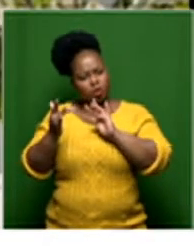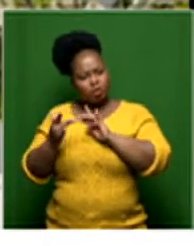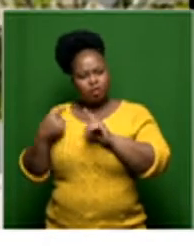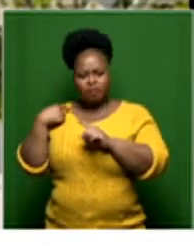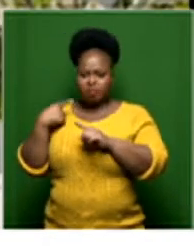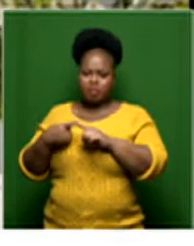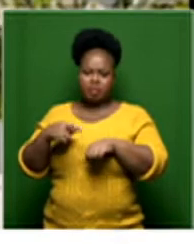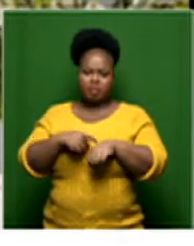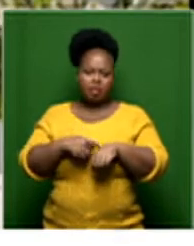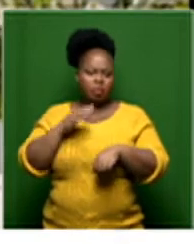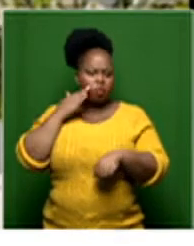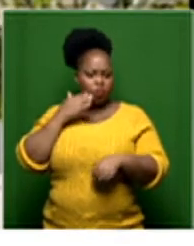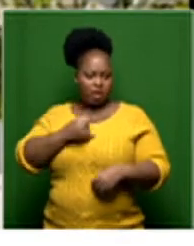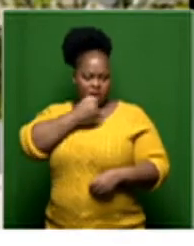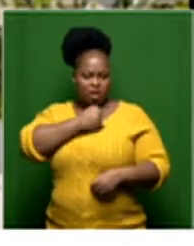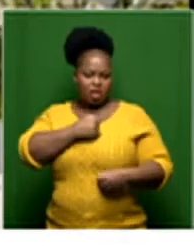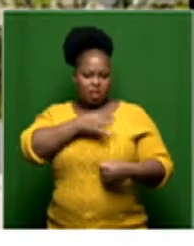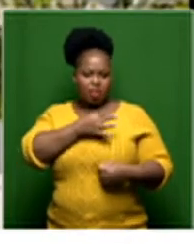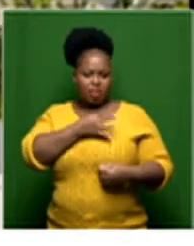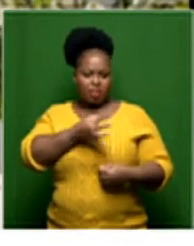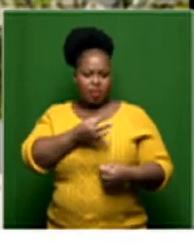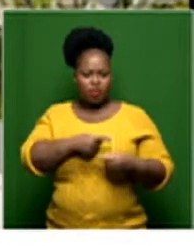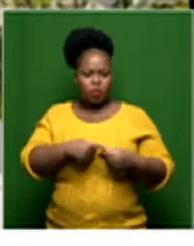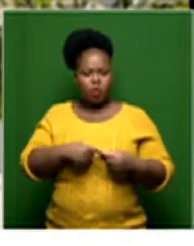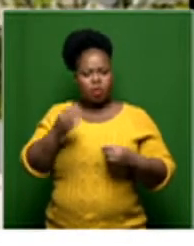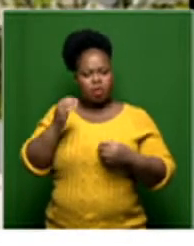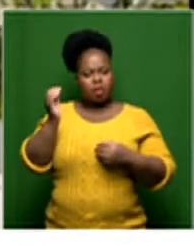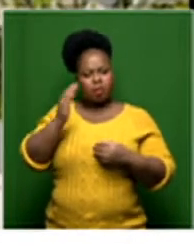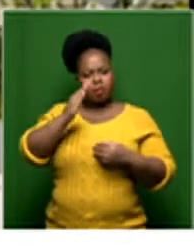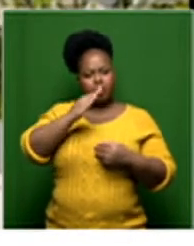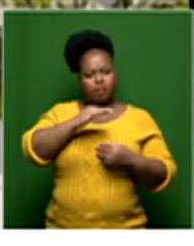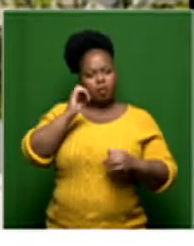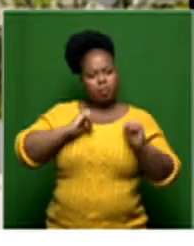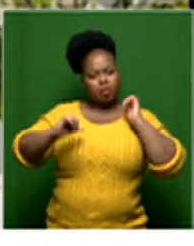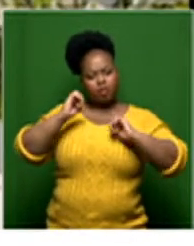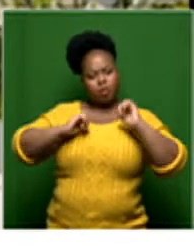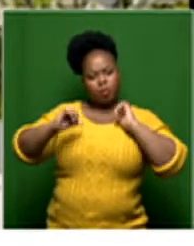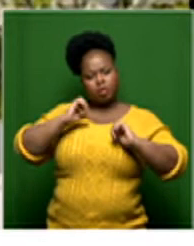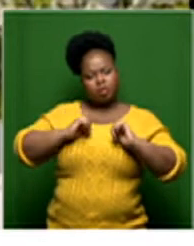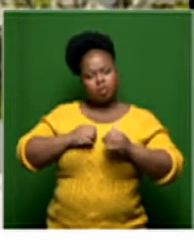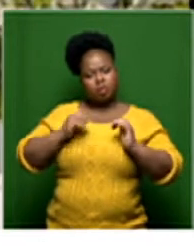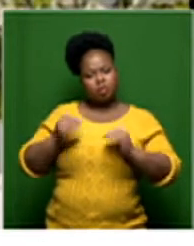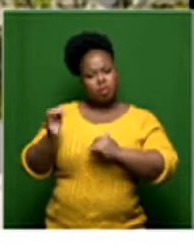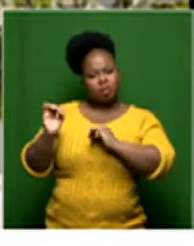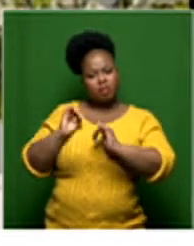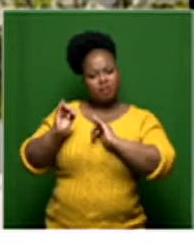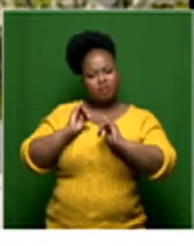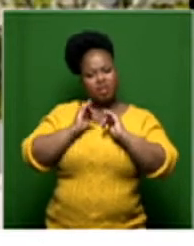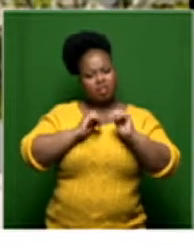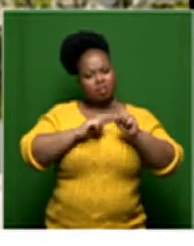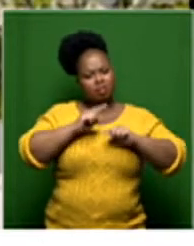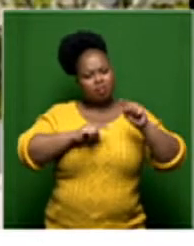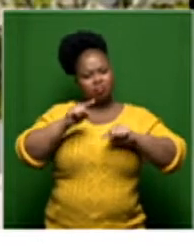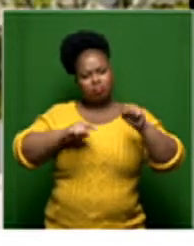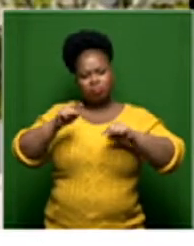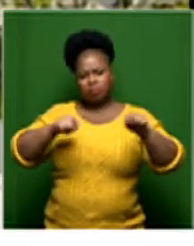the time they had the soirees, which were those evening performances where they promoted and invited different